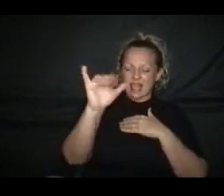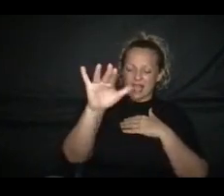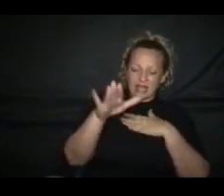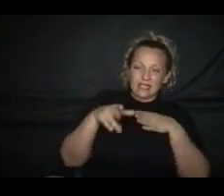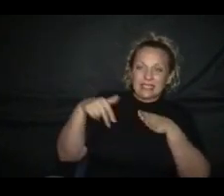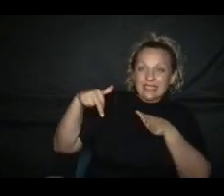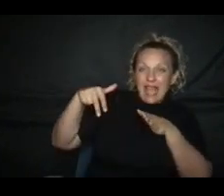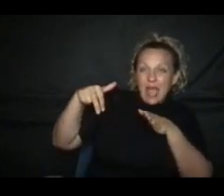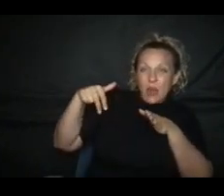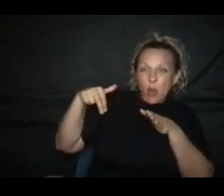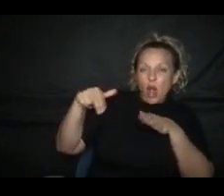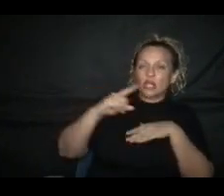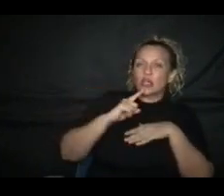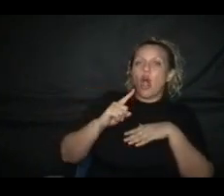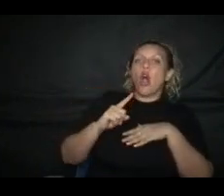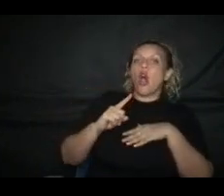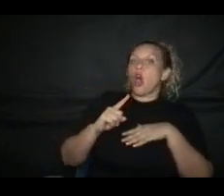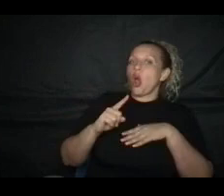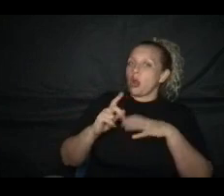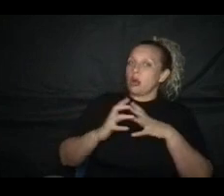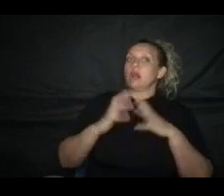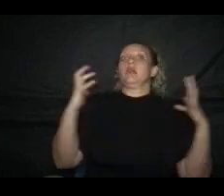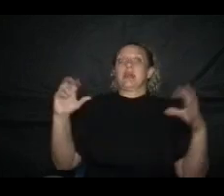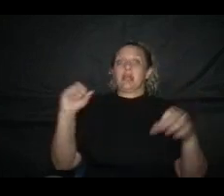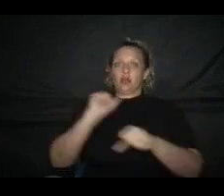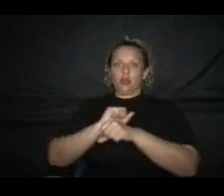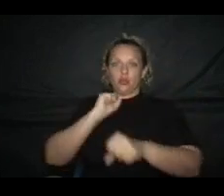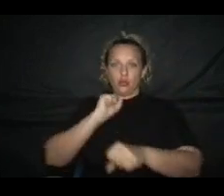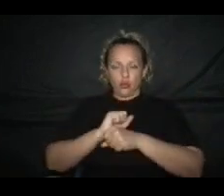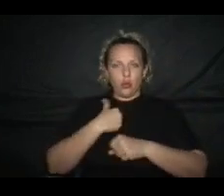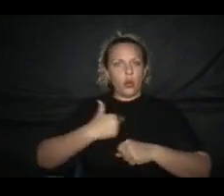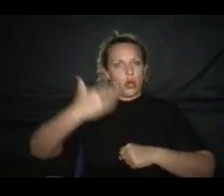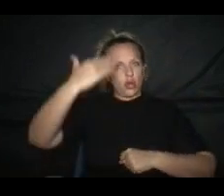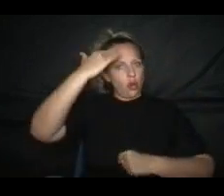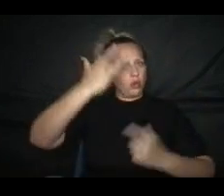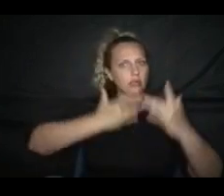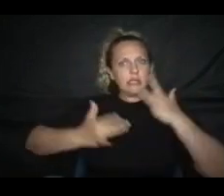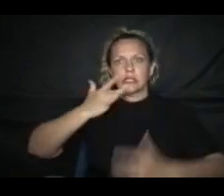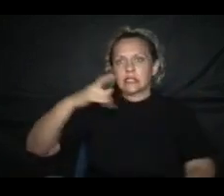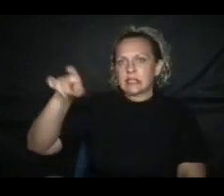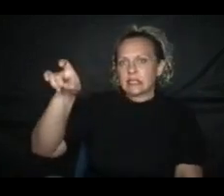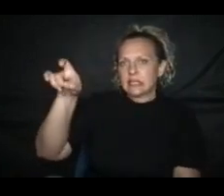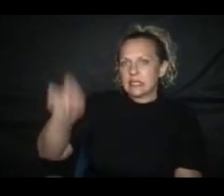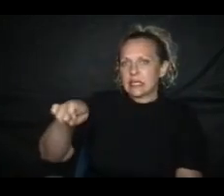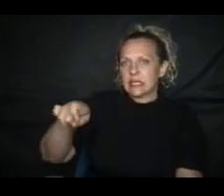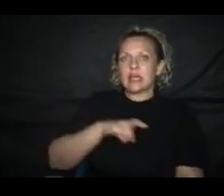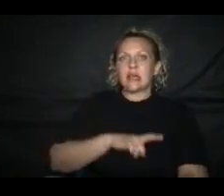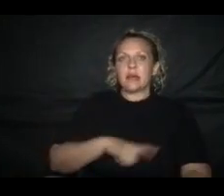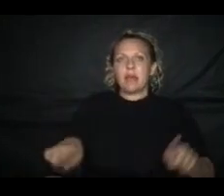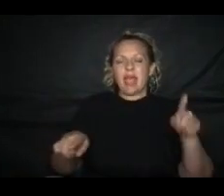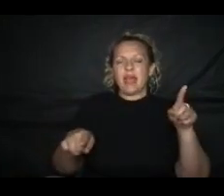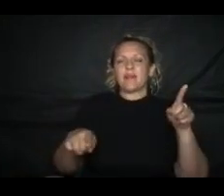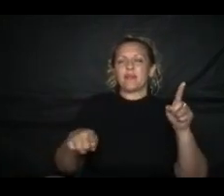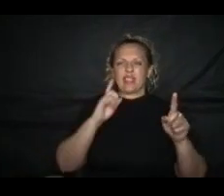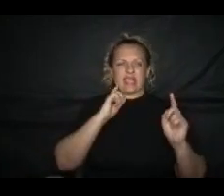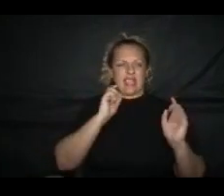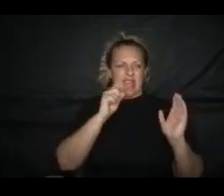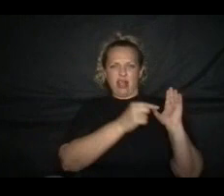sidewalks are major undertakings because we know how much need there is. In this map, oh, I don't know. Yes,